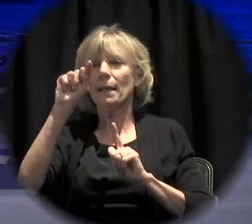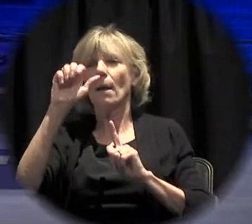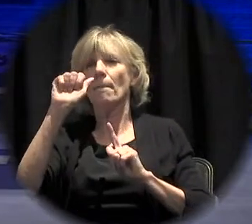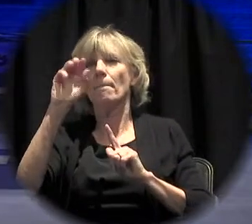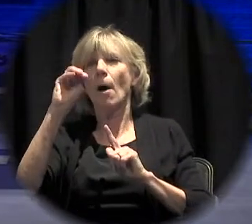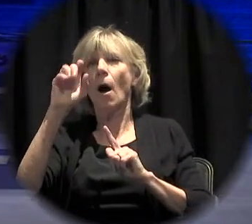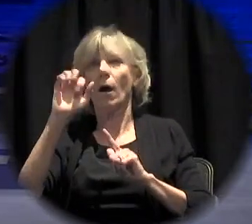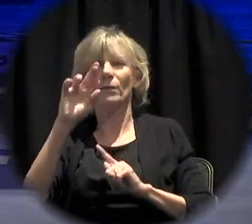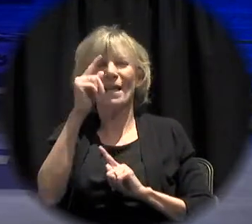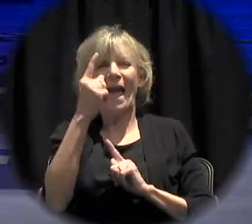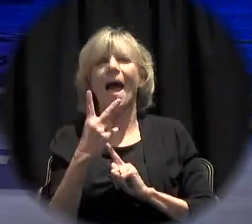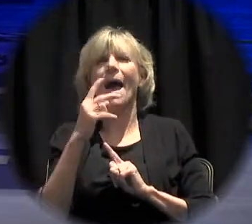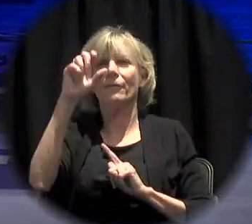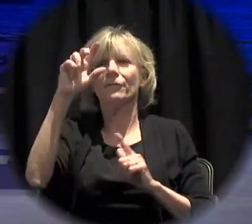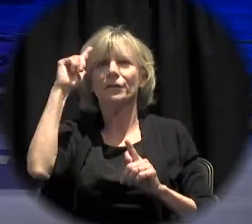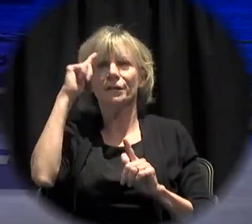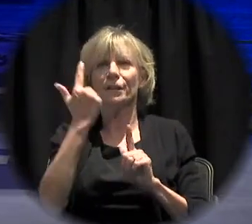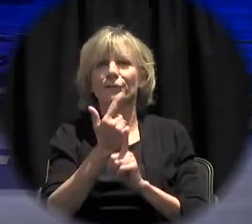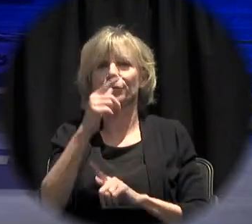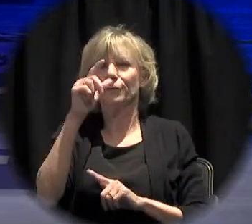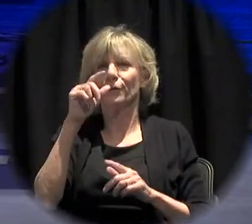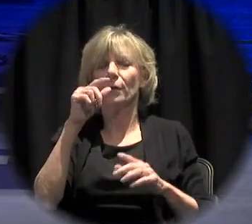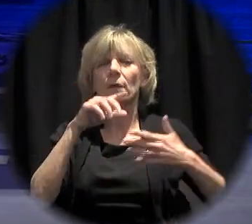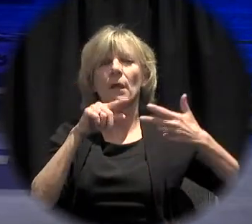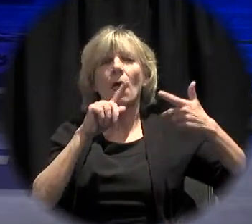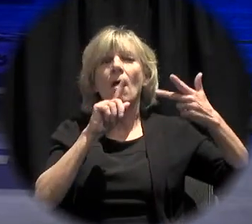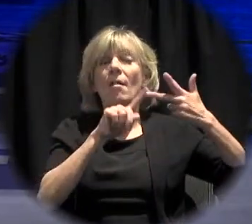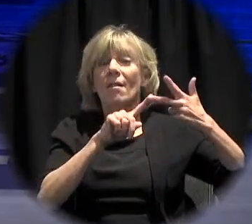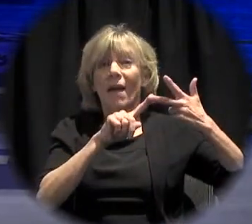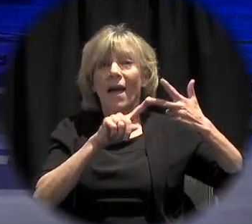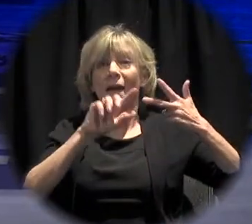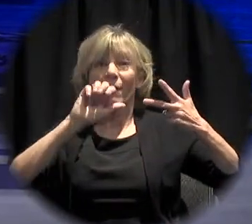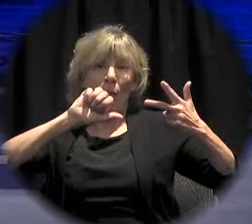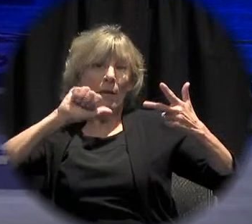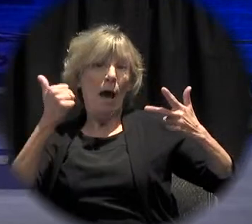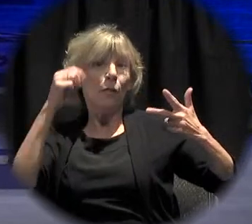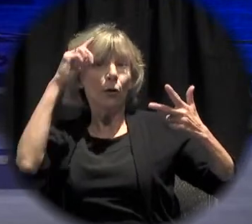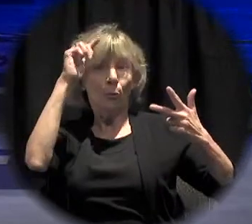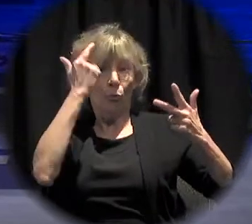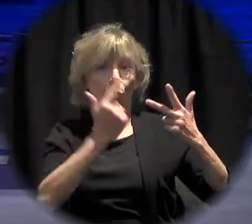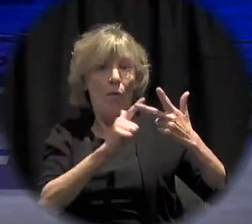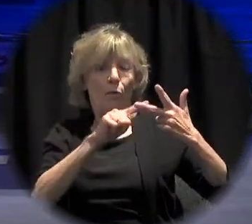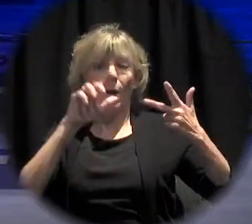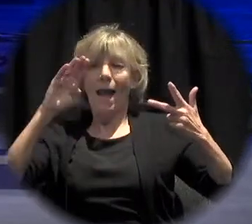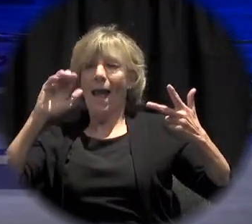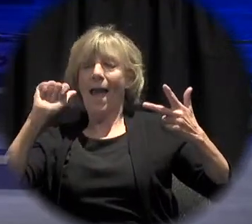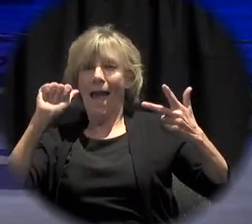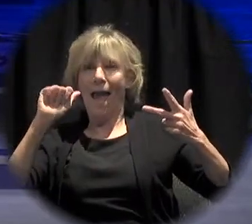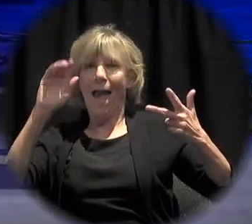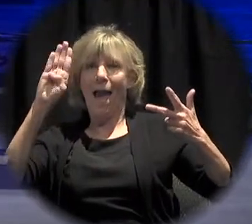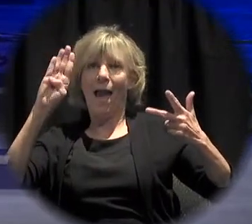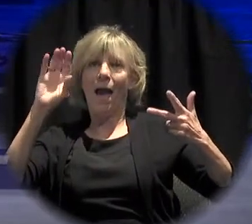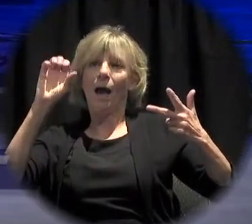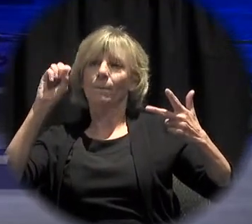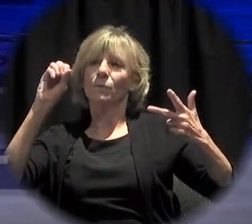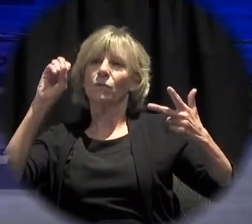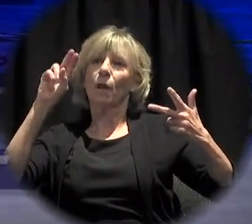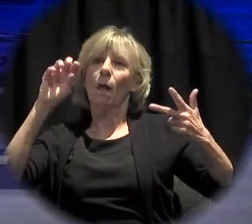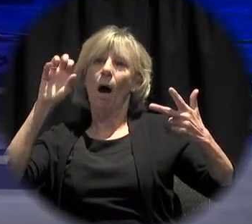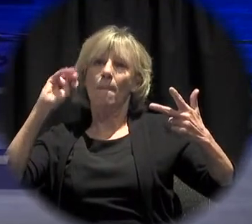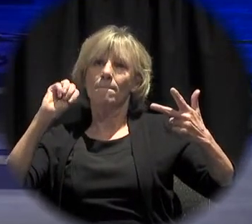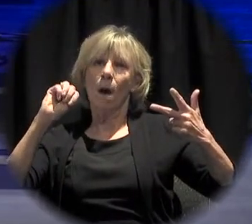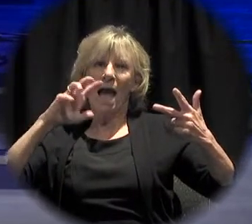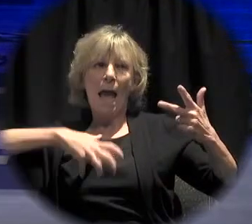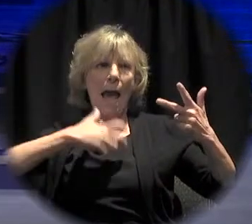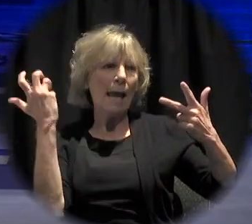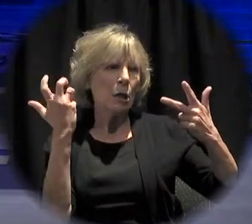Absalom, another brother, was so angry that he came and he killed Amnon. A few years later,